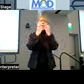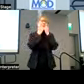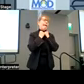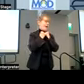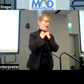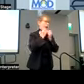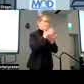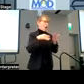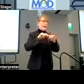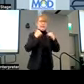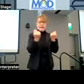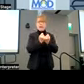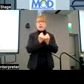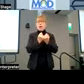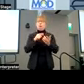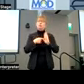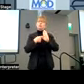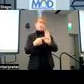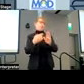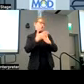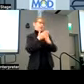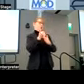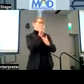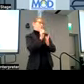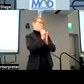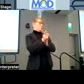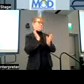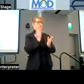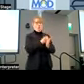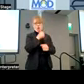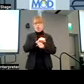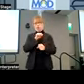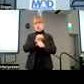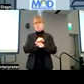share with you now just for a few moments, a couple of examples of the work that we're doing.